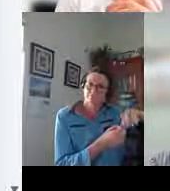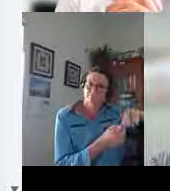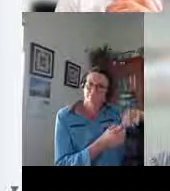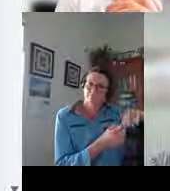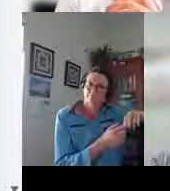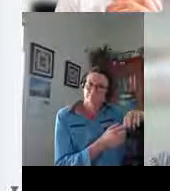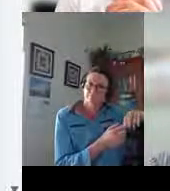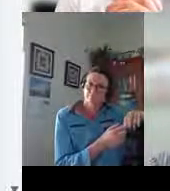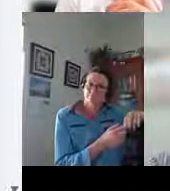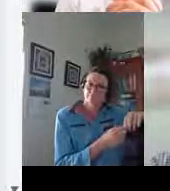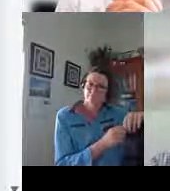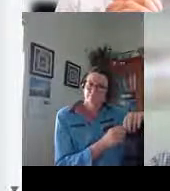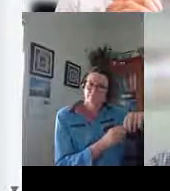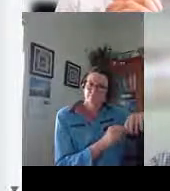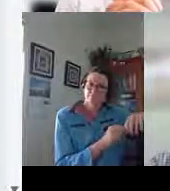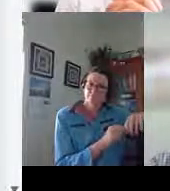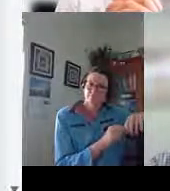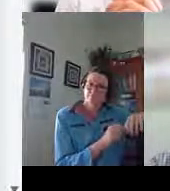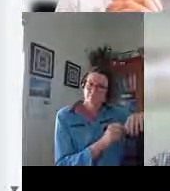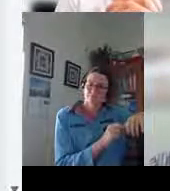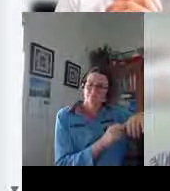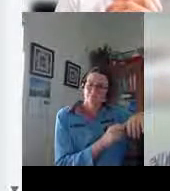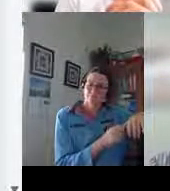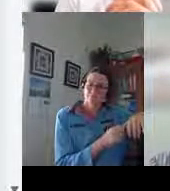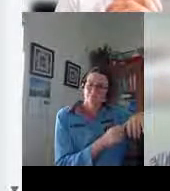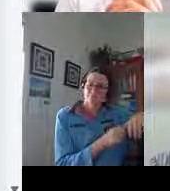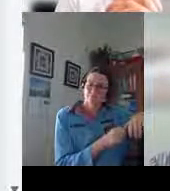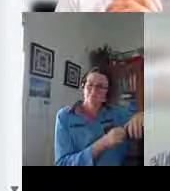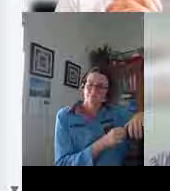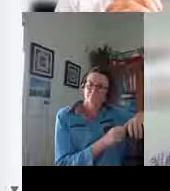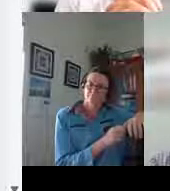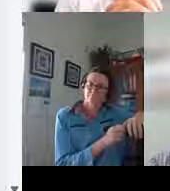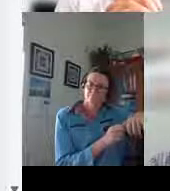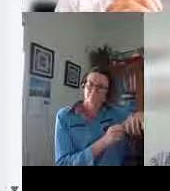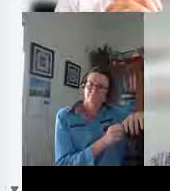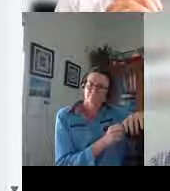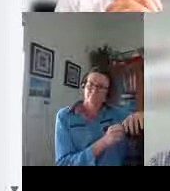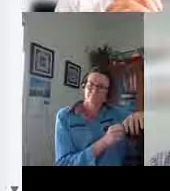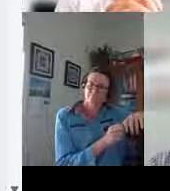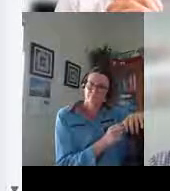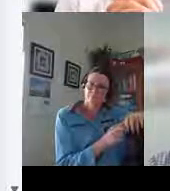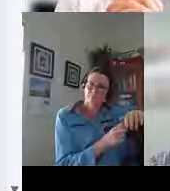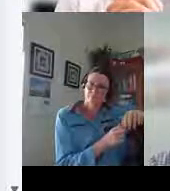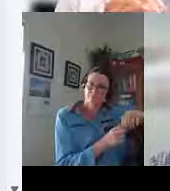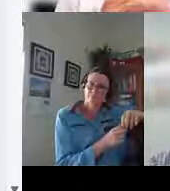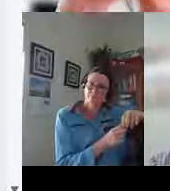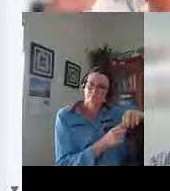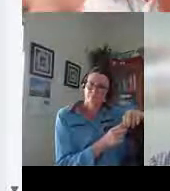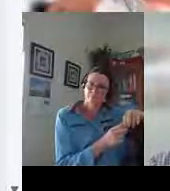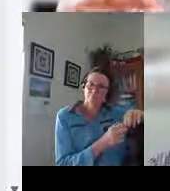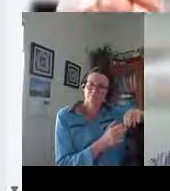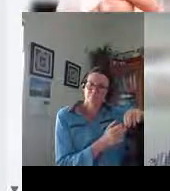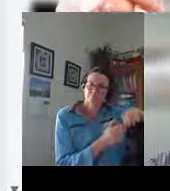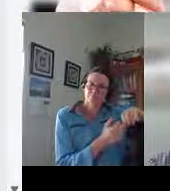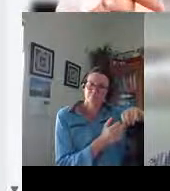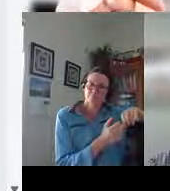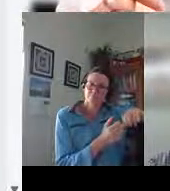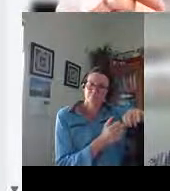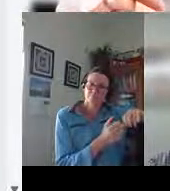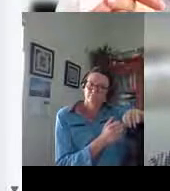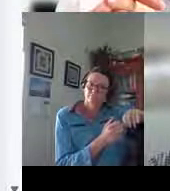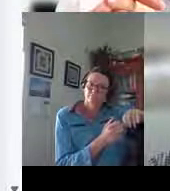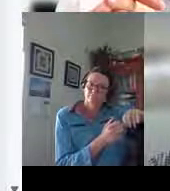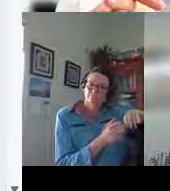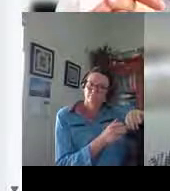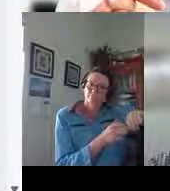at times may still rely on grid supplied electricity. It could be a standalone power system, which is sort of a you know small